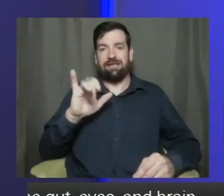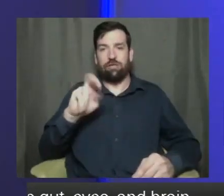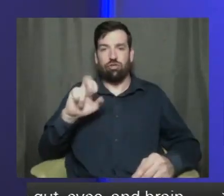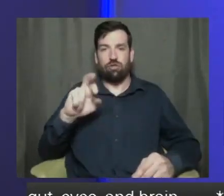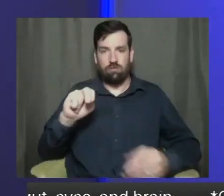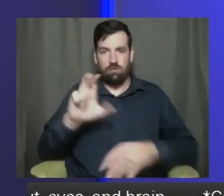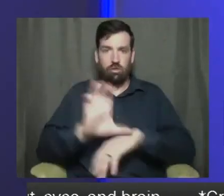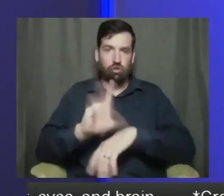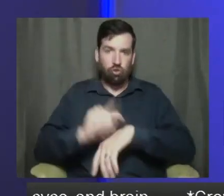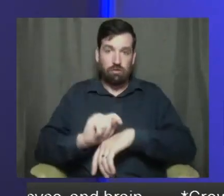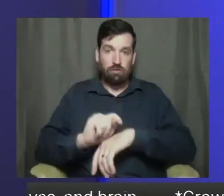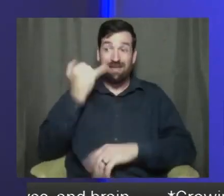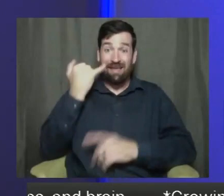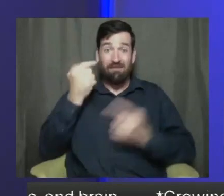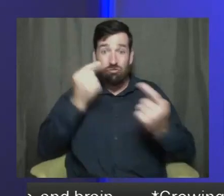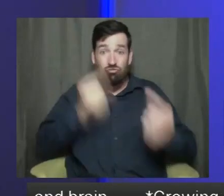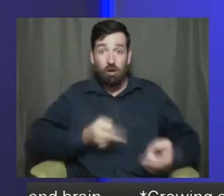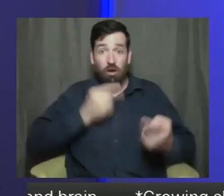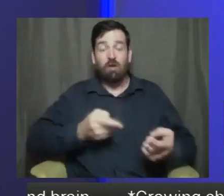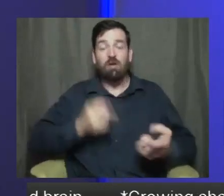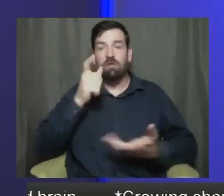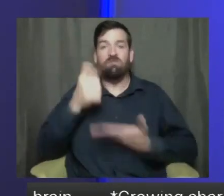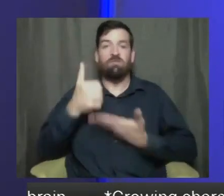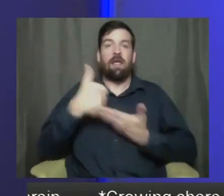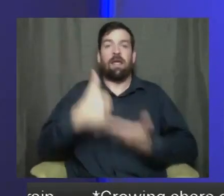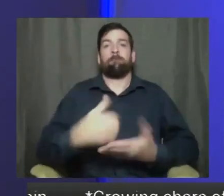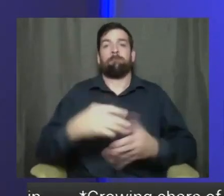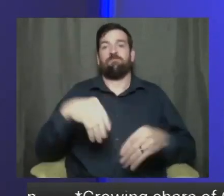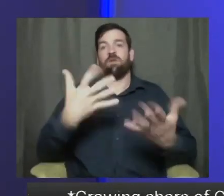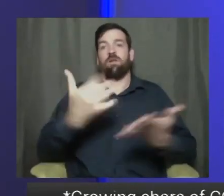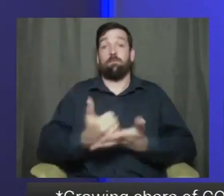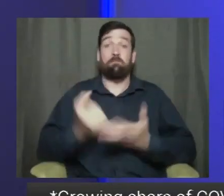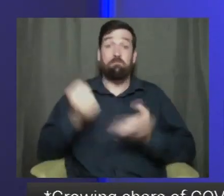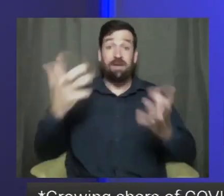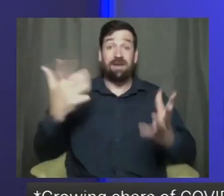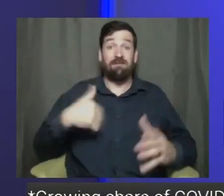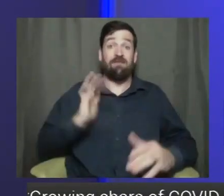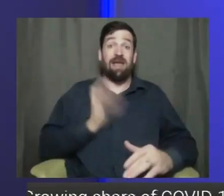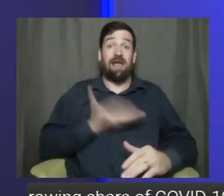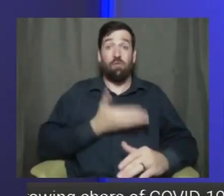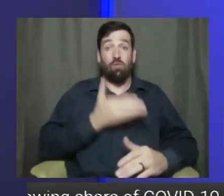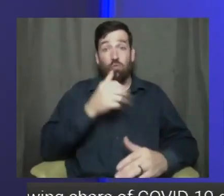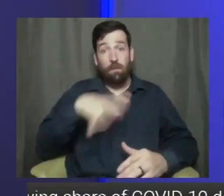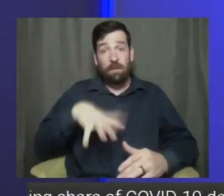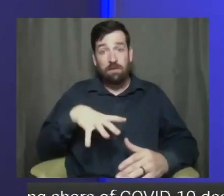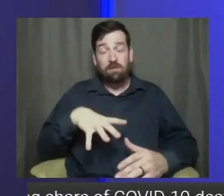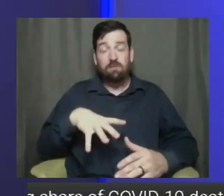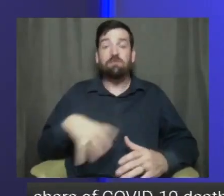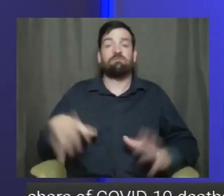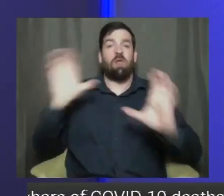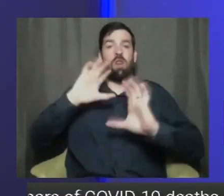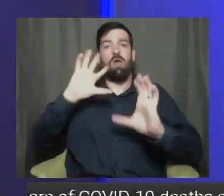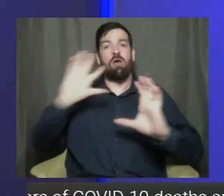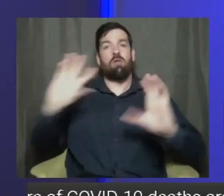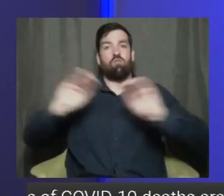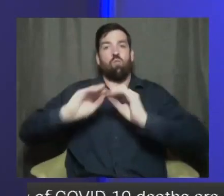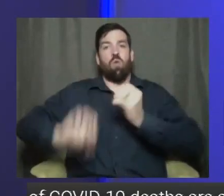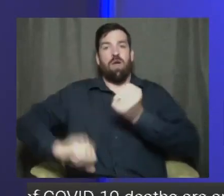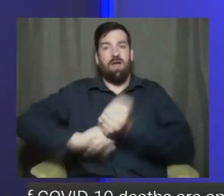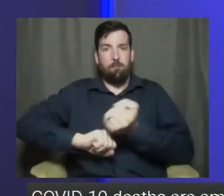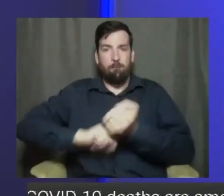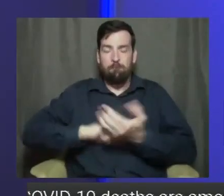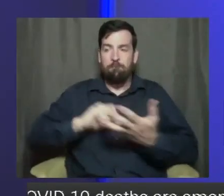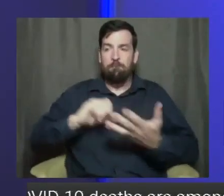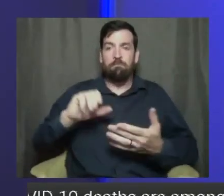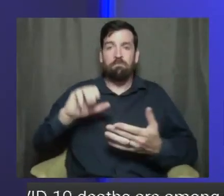they have any problems. And so we saw a lot of our women seek additional support from Facebook groups and from